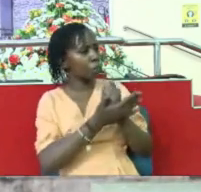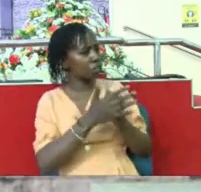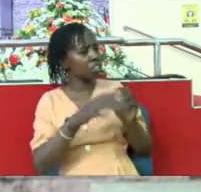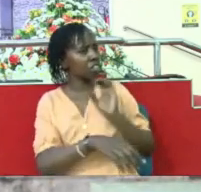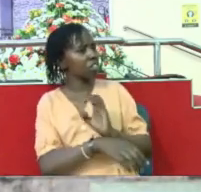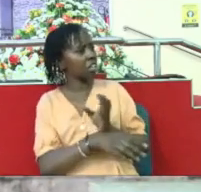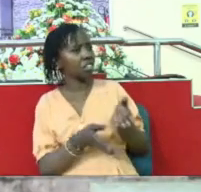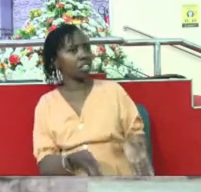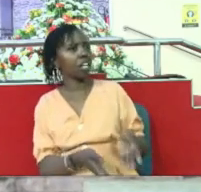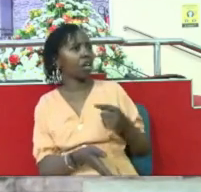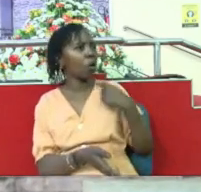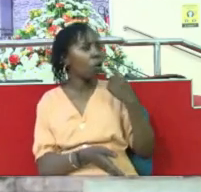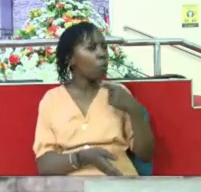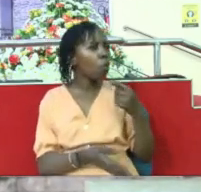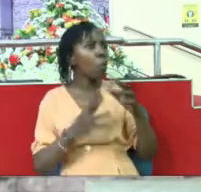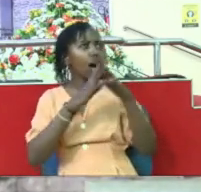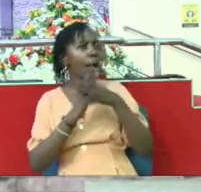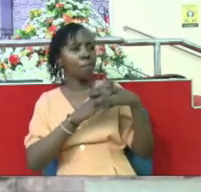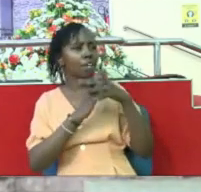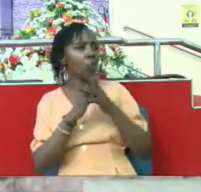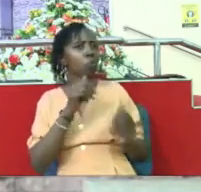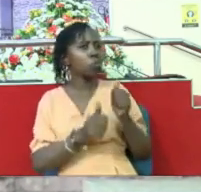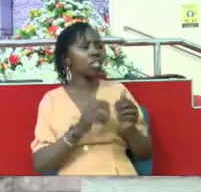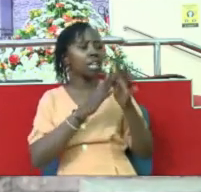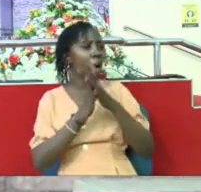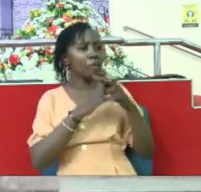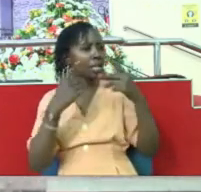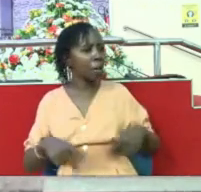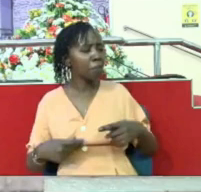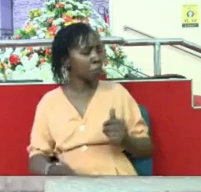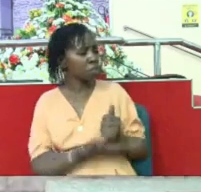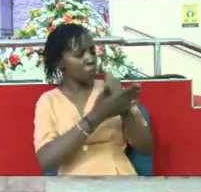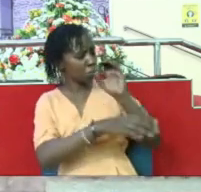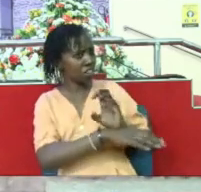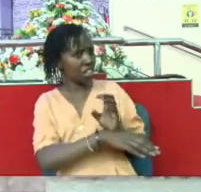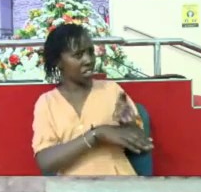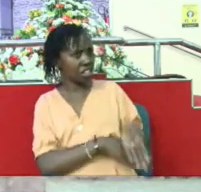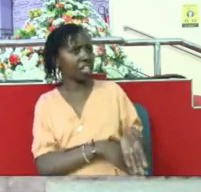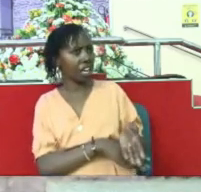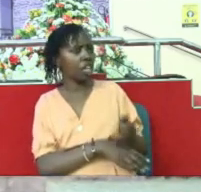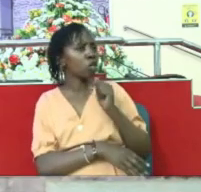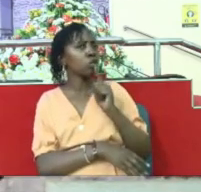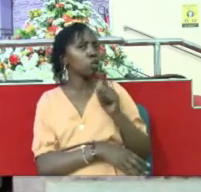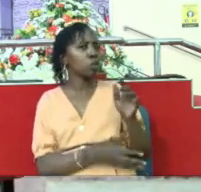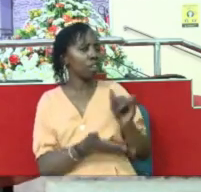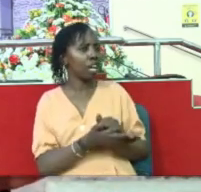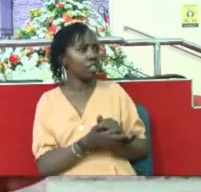are these Americans? Wa wagani or Canadians? Ama wa Canadian or British people? Ama or Australians? Wa